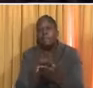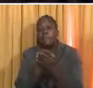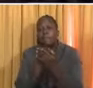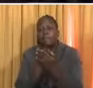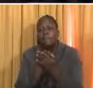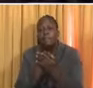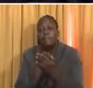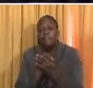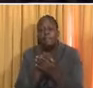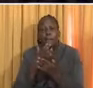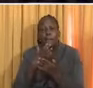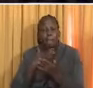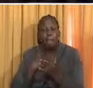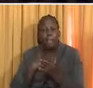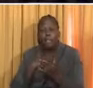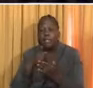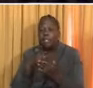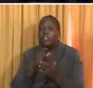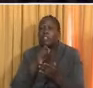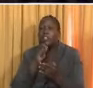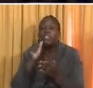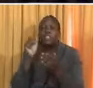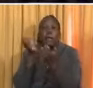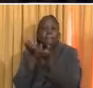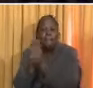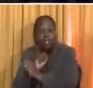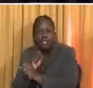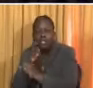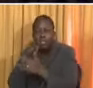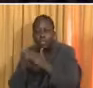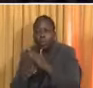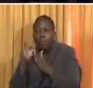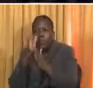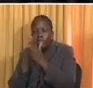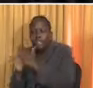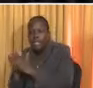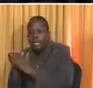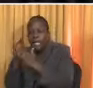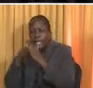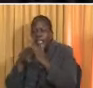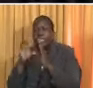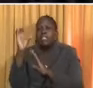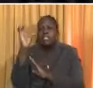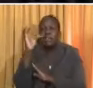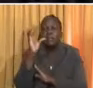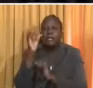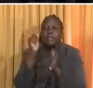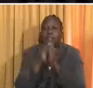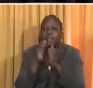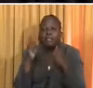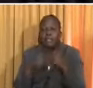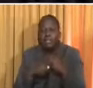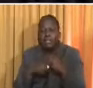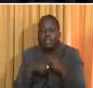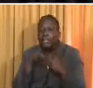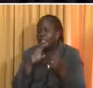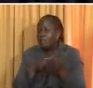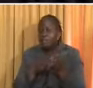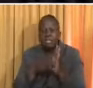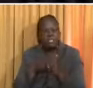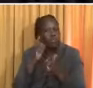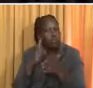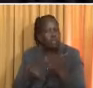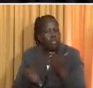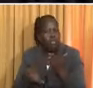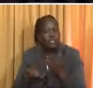not amendable through the procedure in Chapter 16? What does it mean, for instance, when the